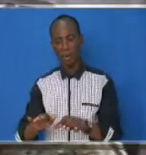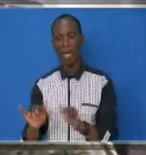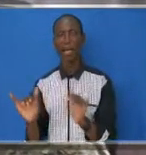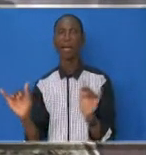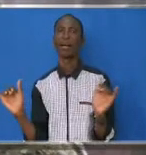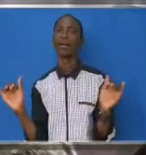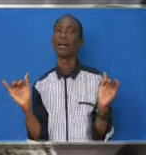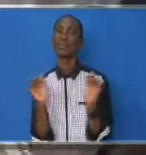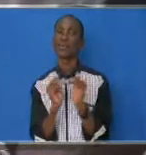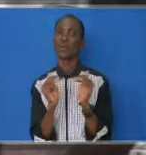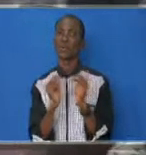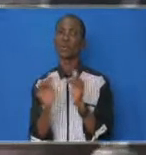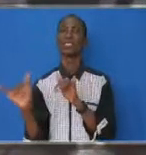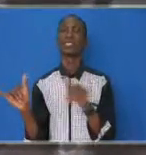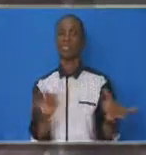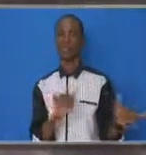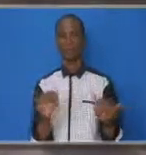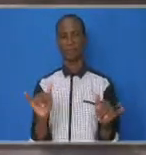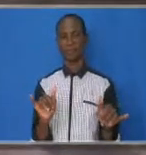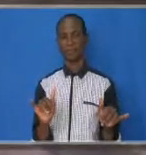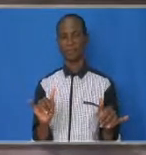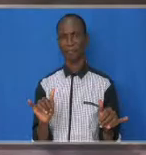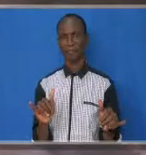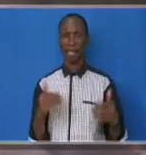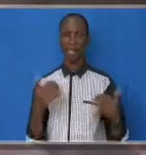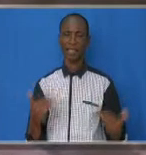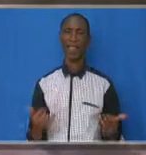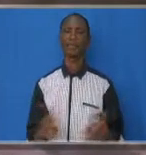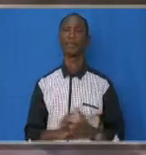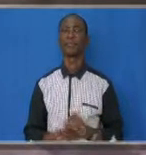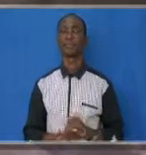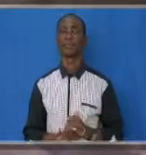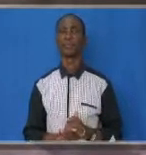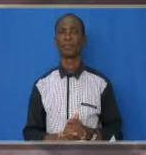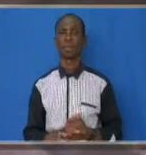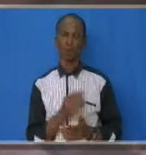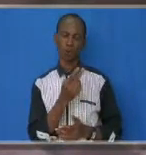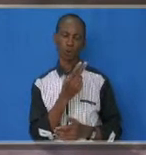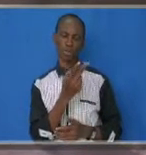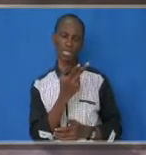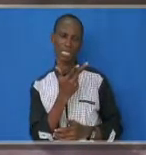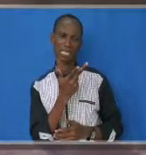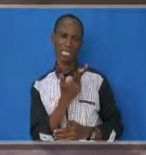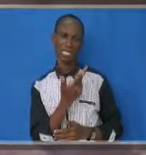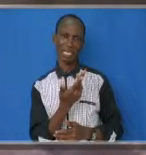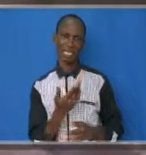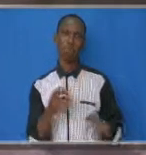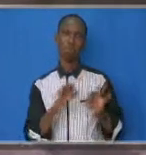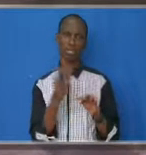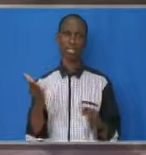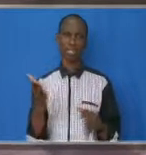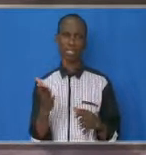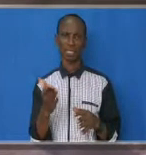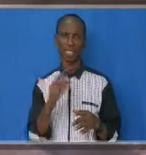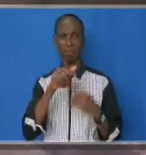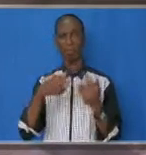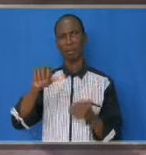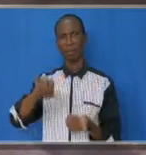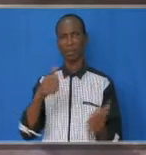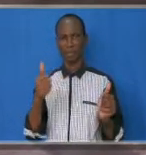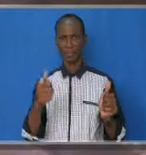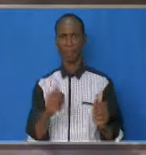sɛ yɛmmɔ yɛn ho mmɔden fa yɛn ho nsiwɔ sɛ Nyankopɔn nnipa a yɛyɛ adwumayɛfoɔ a yɛfata na ɛni